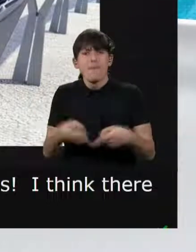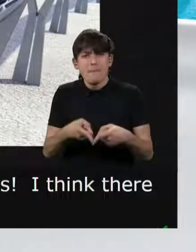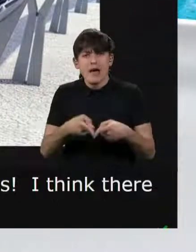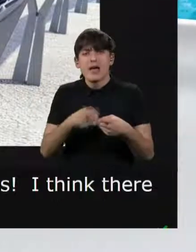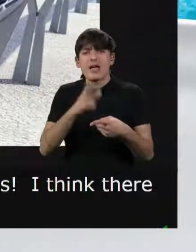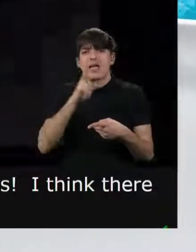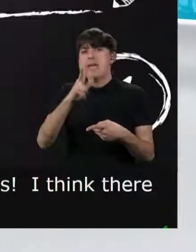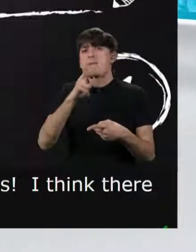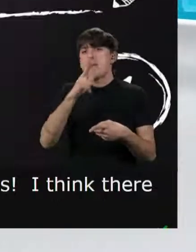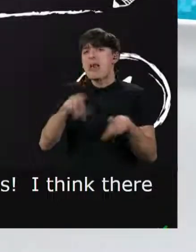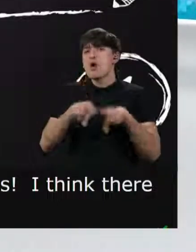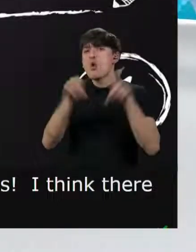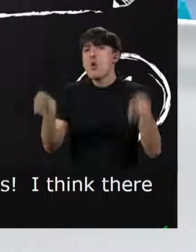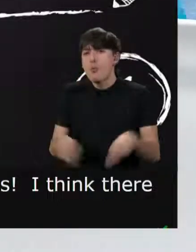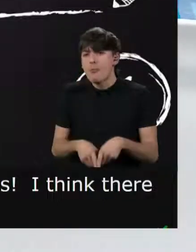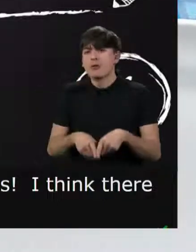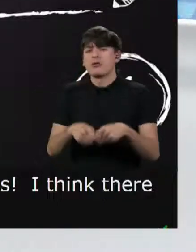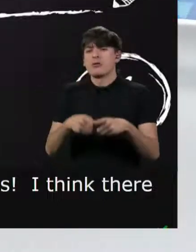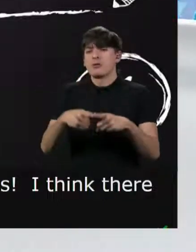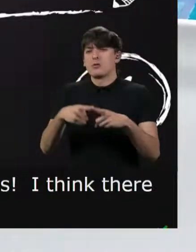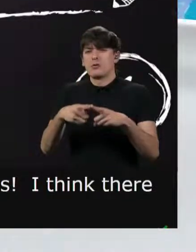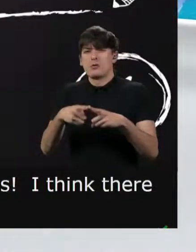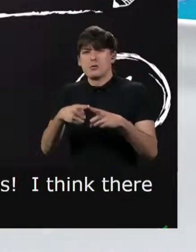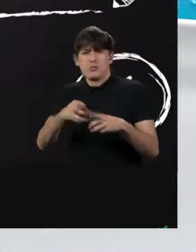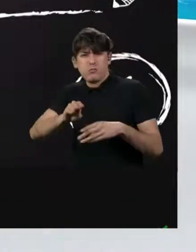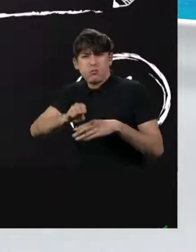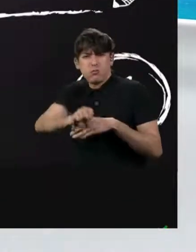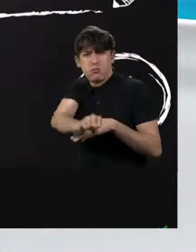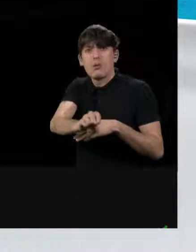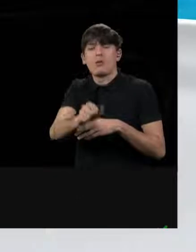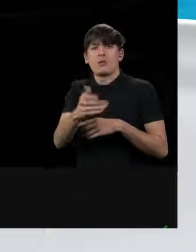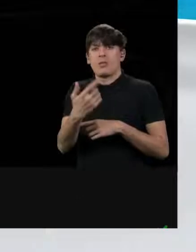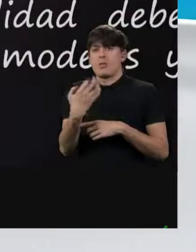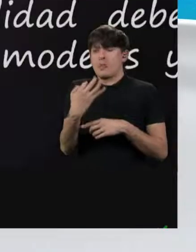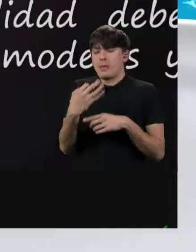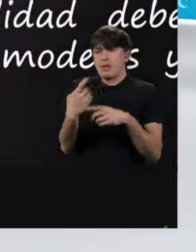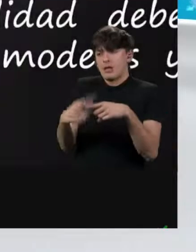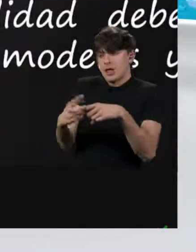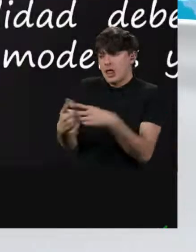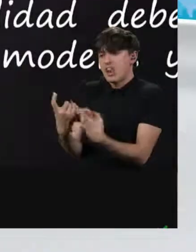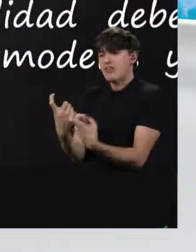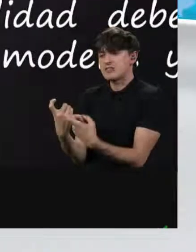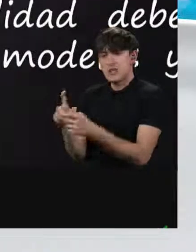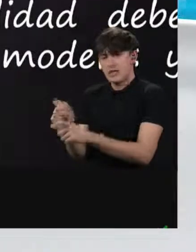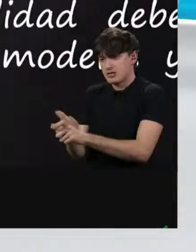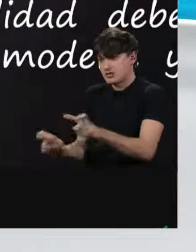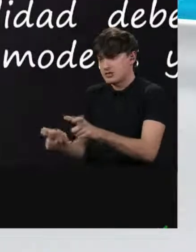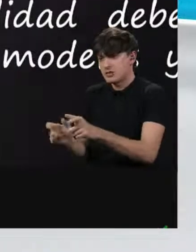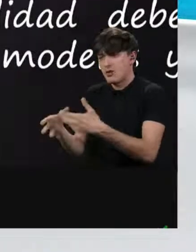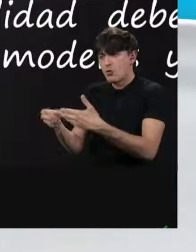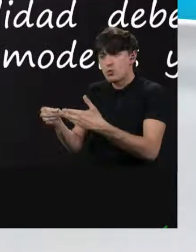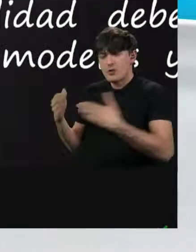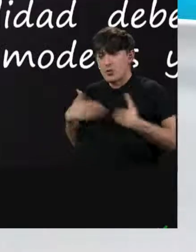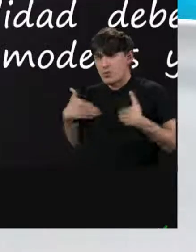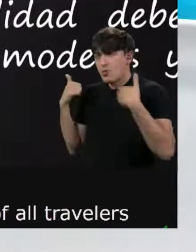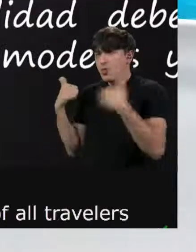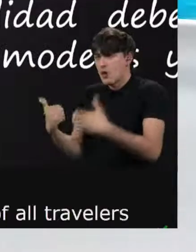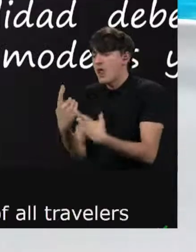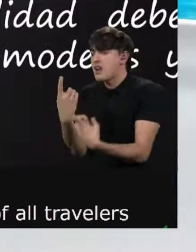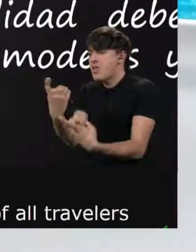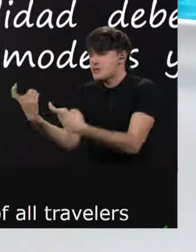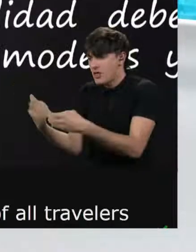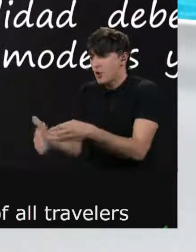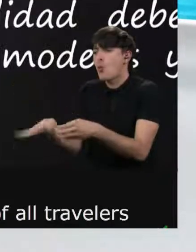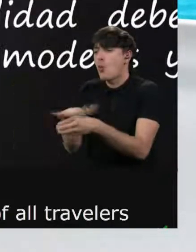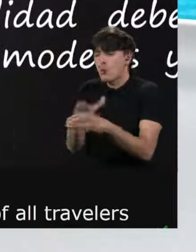here, we have to always keep the needs of all travelers in mind. And just a